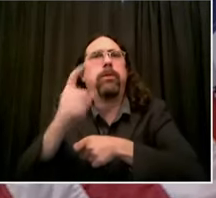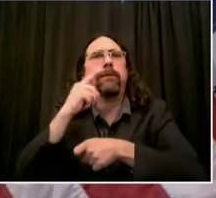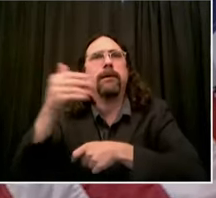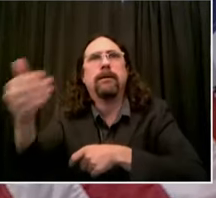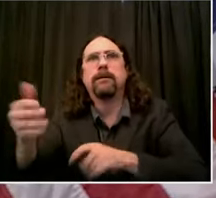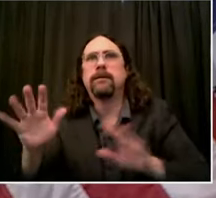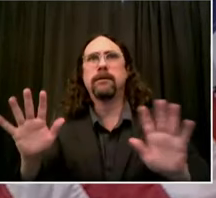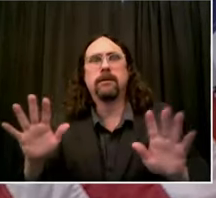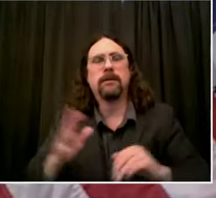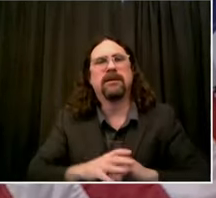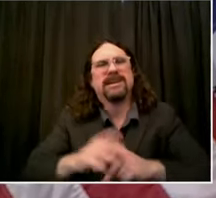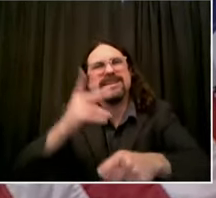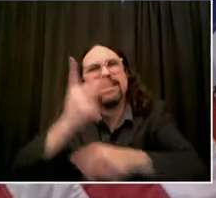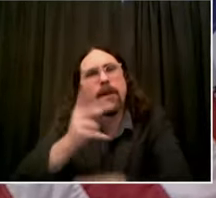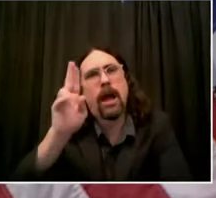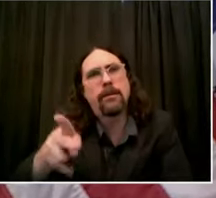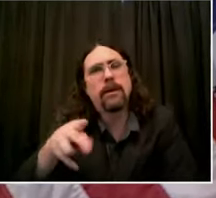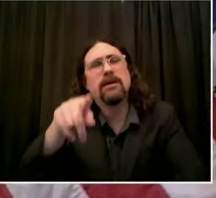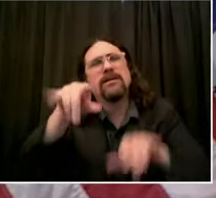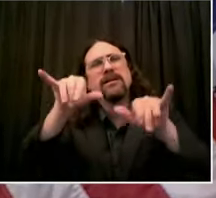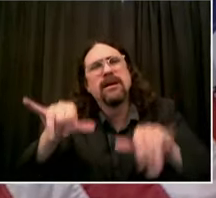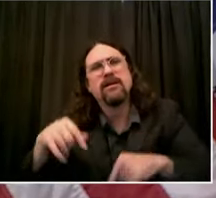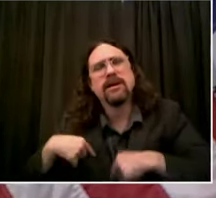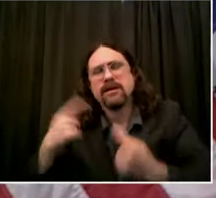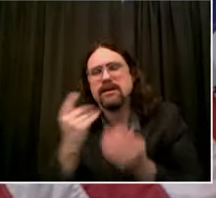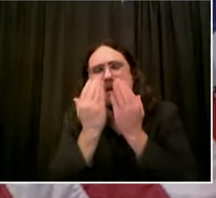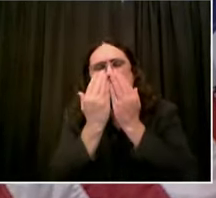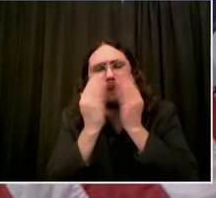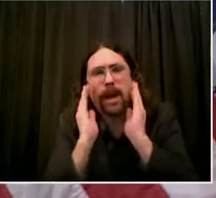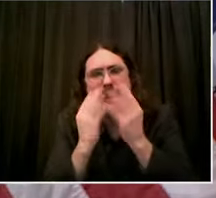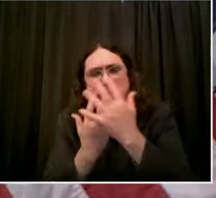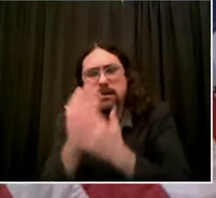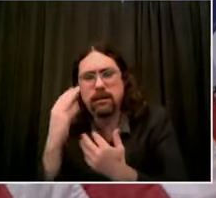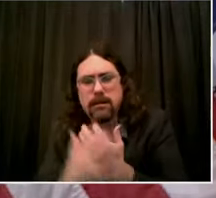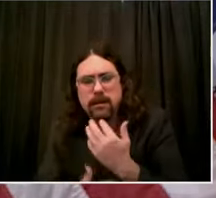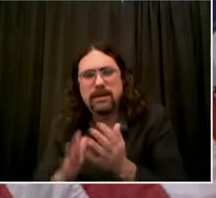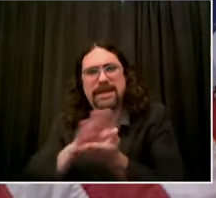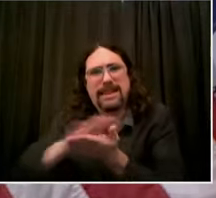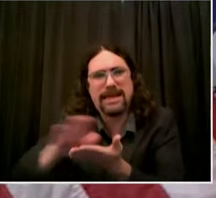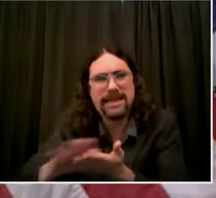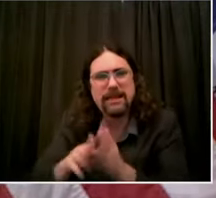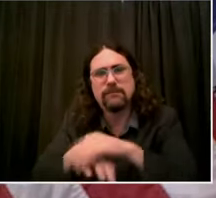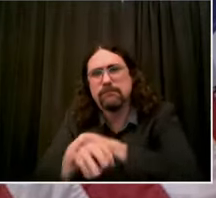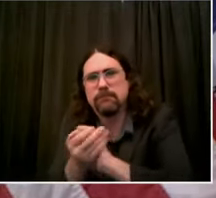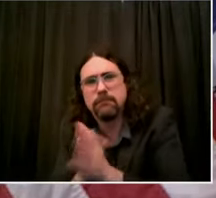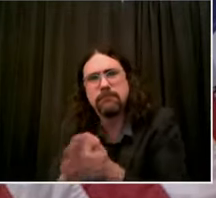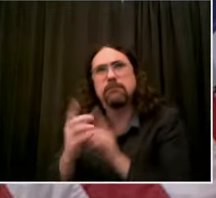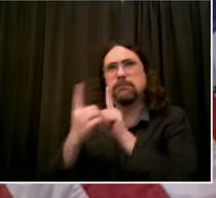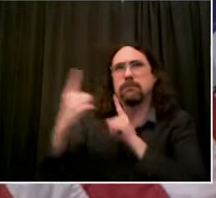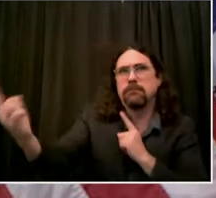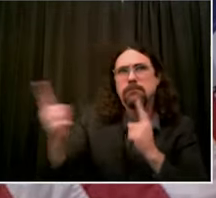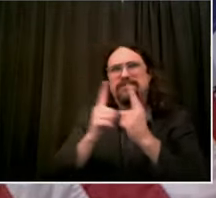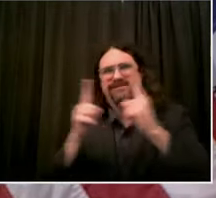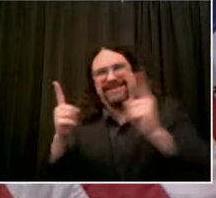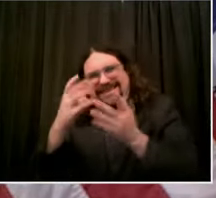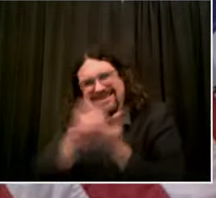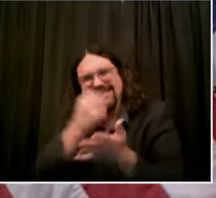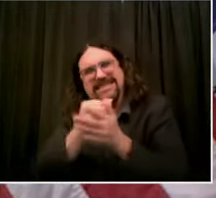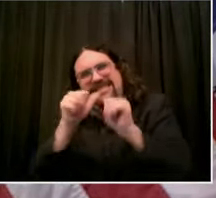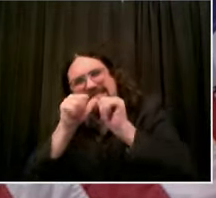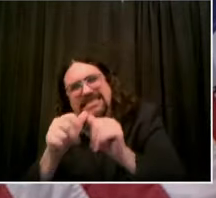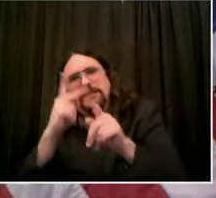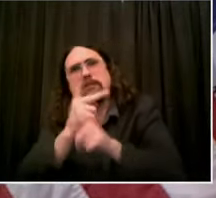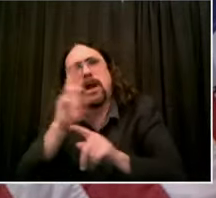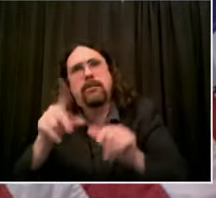get ready for phase one. And phase one, to me, is, yes, about getting people's livelihoods back, restarting the economy, but it's